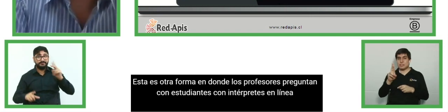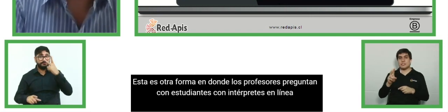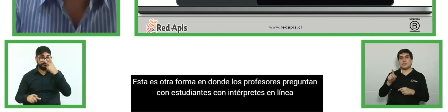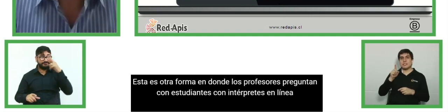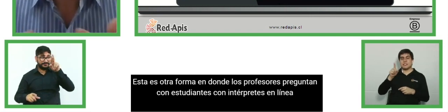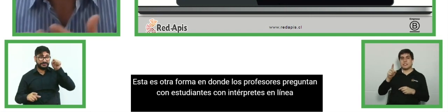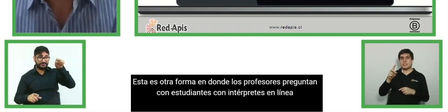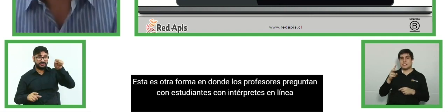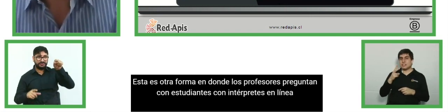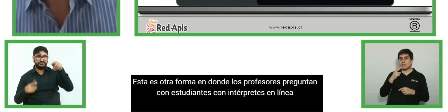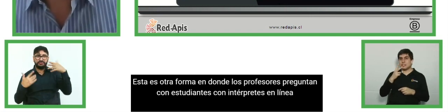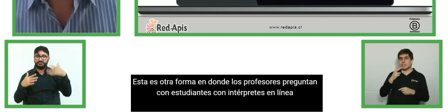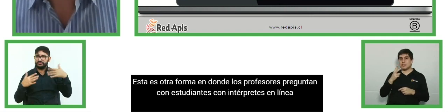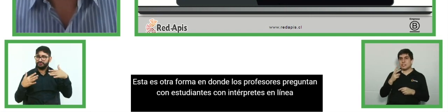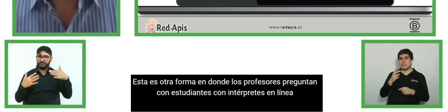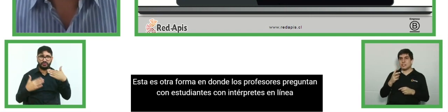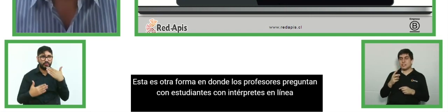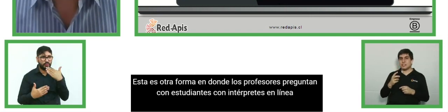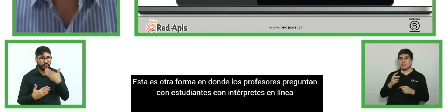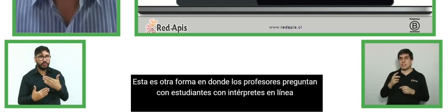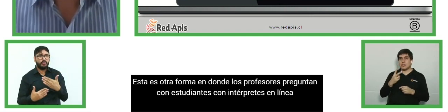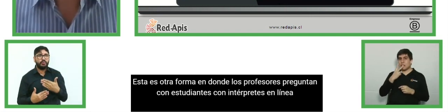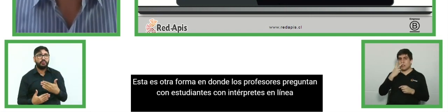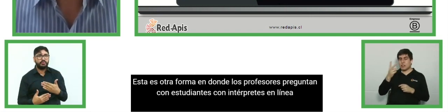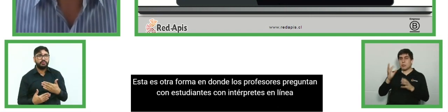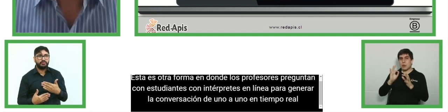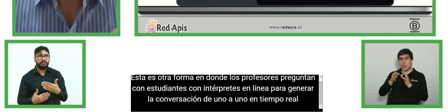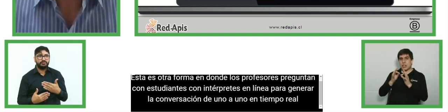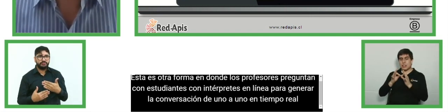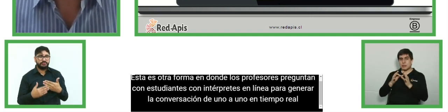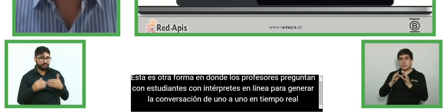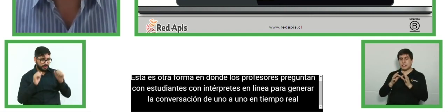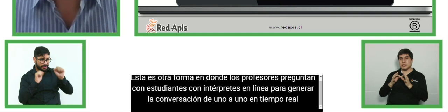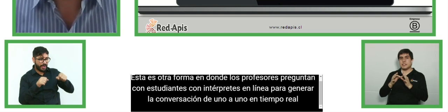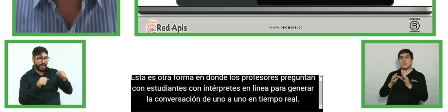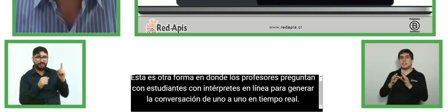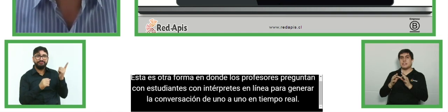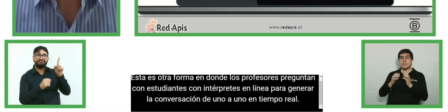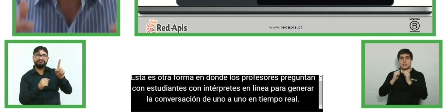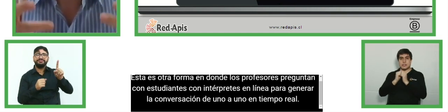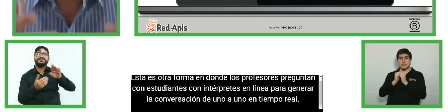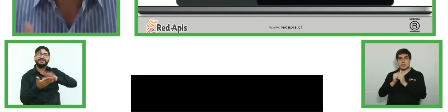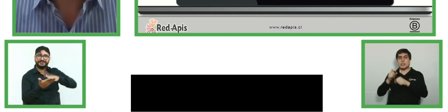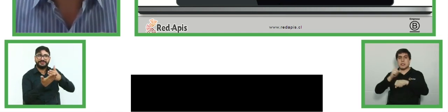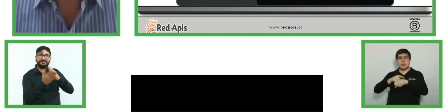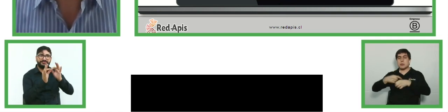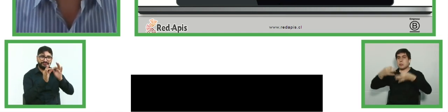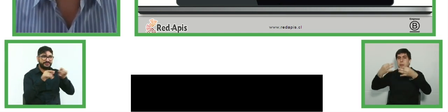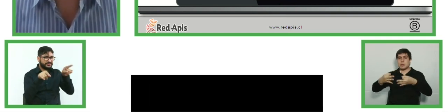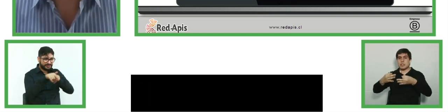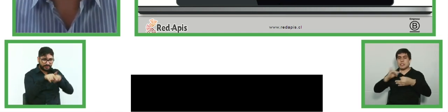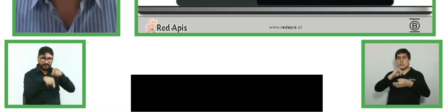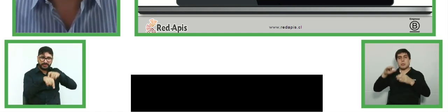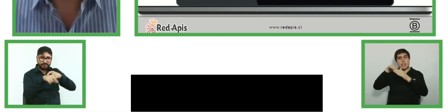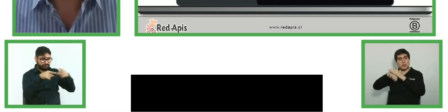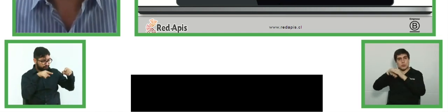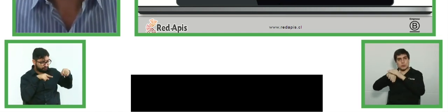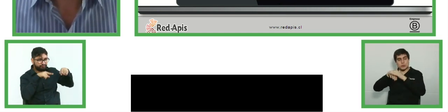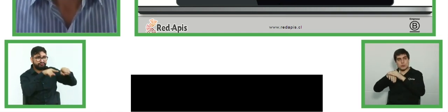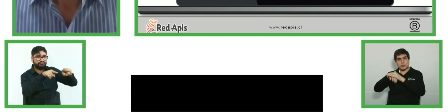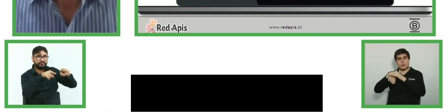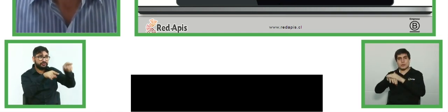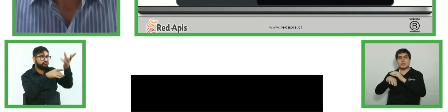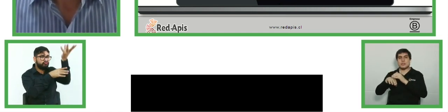okay. And there's the student and interpreter in real time, and this is being recorded in the platform. So